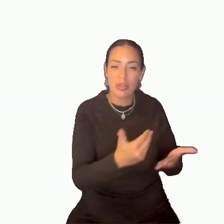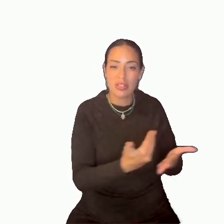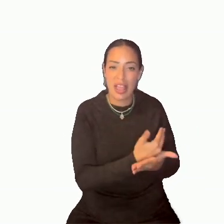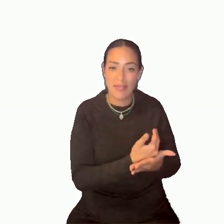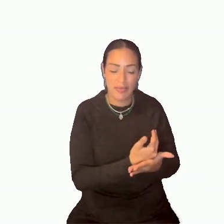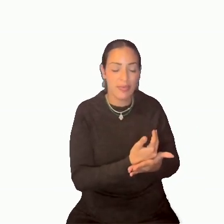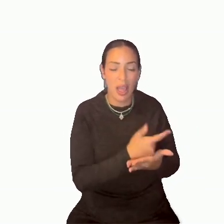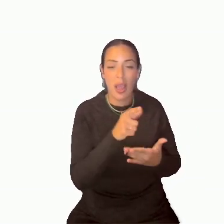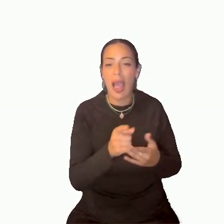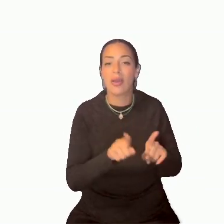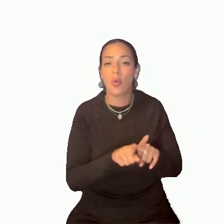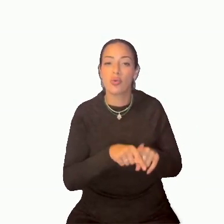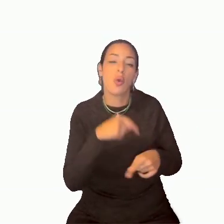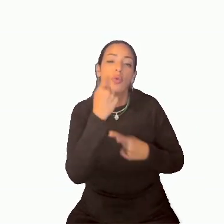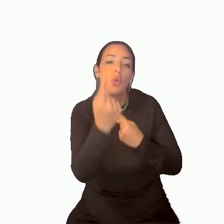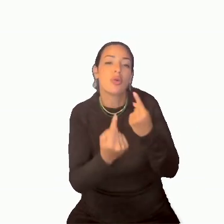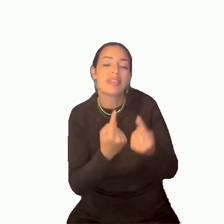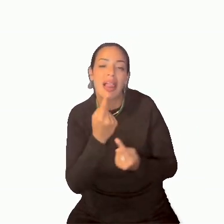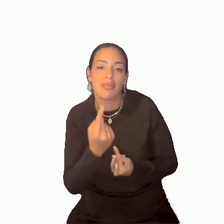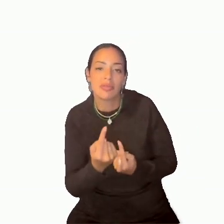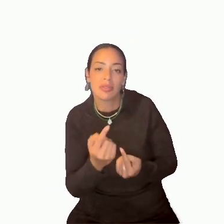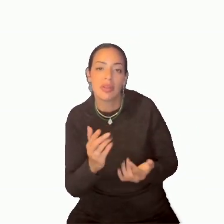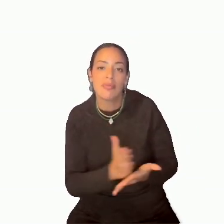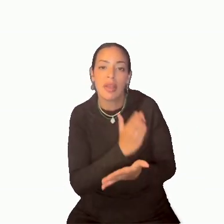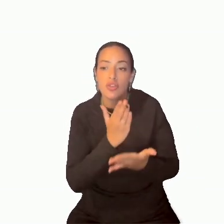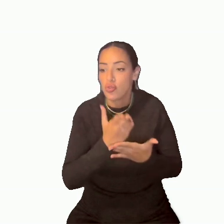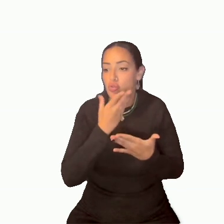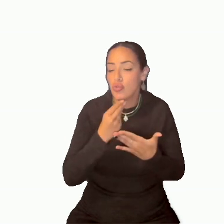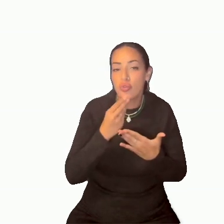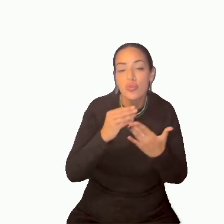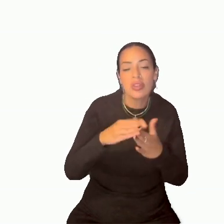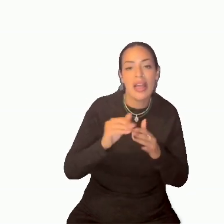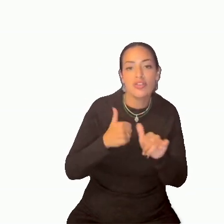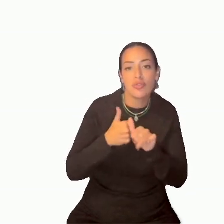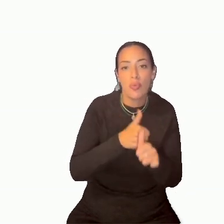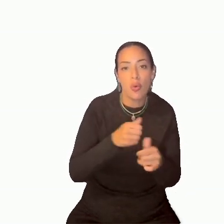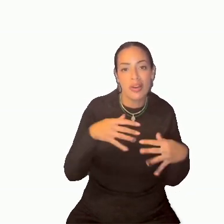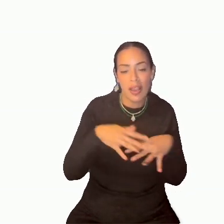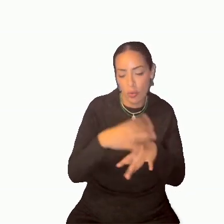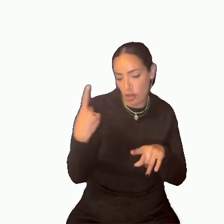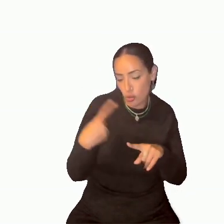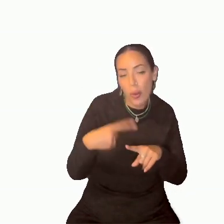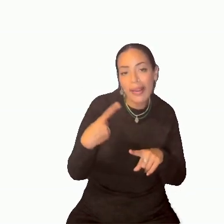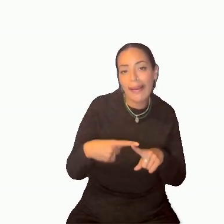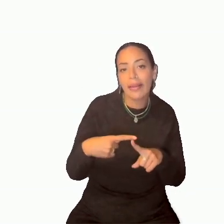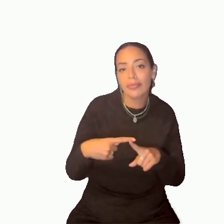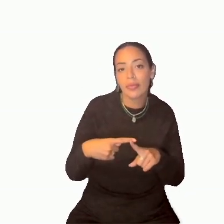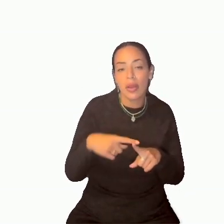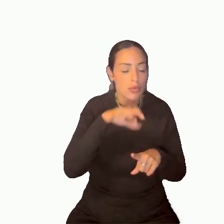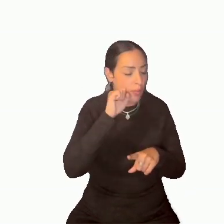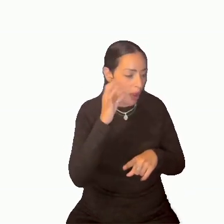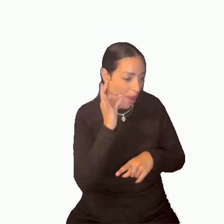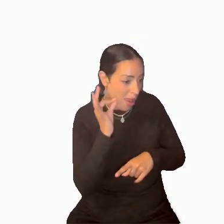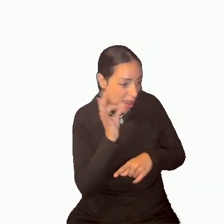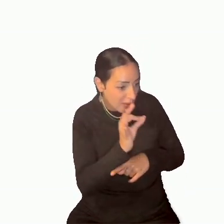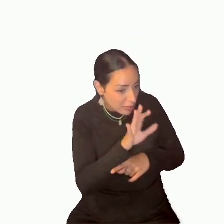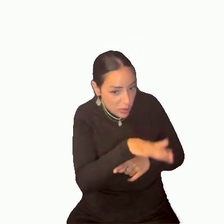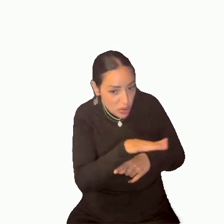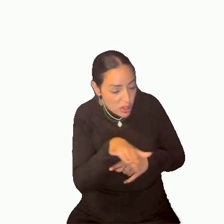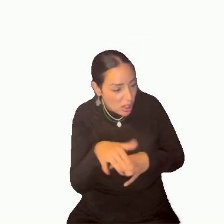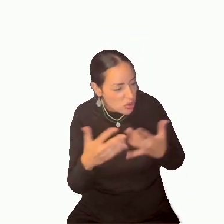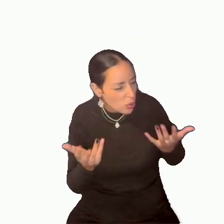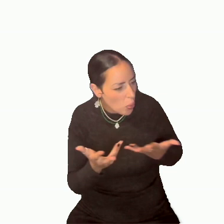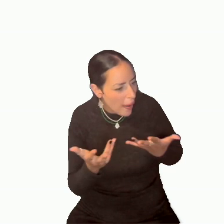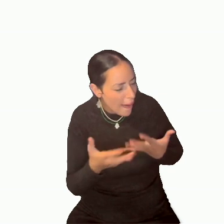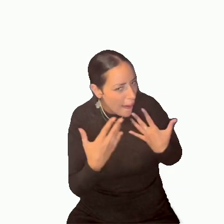also yourselves. Try to mobilise their social support networks as quickly as possible. Remember to ask about children and